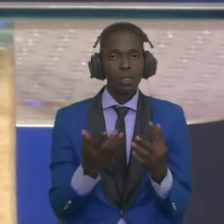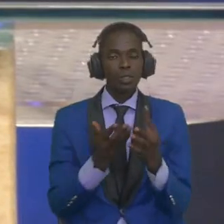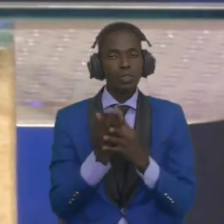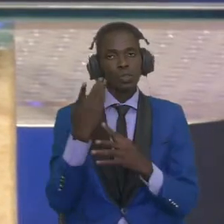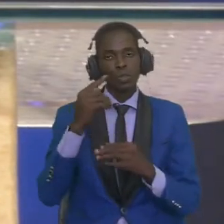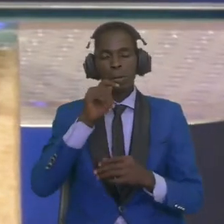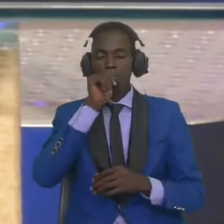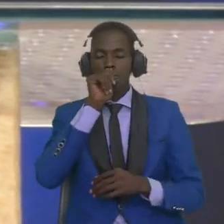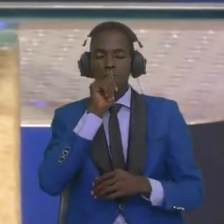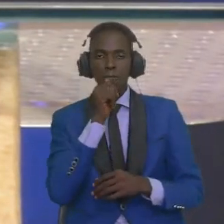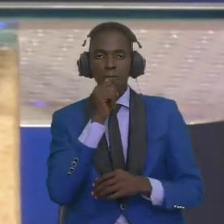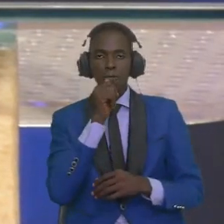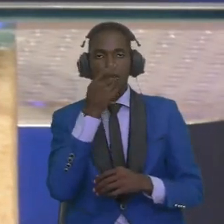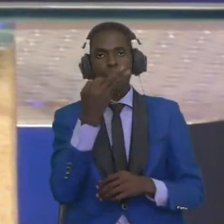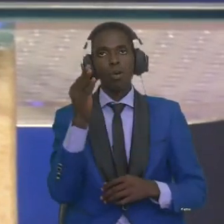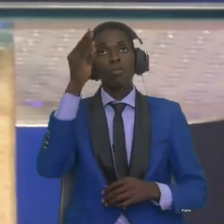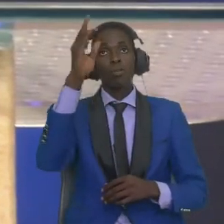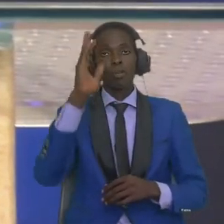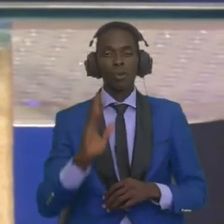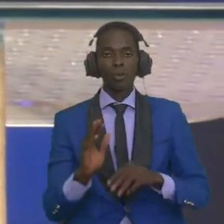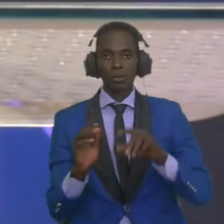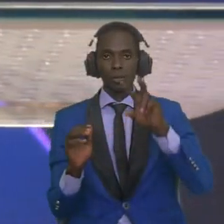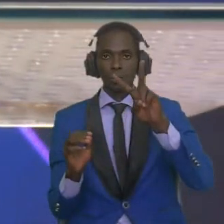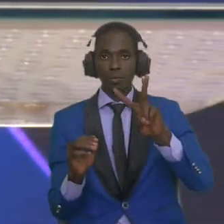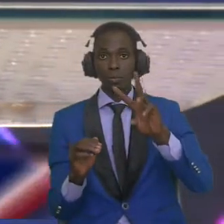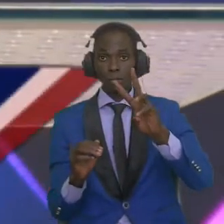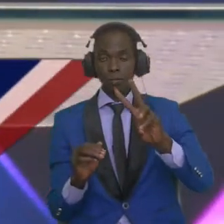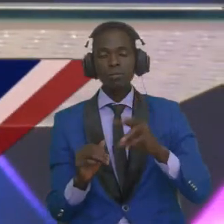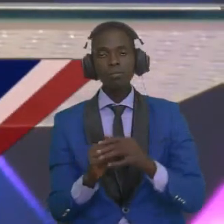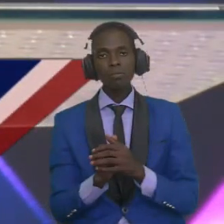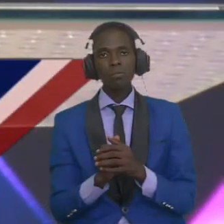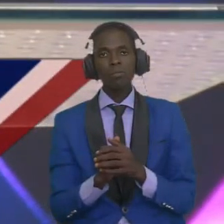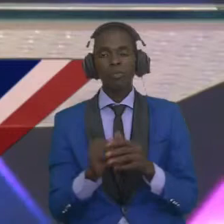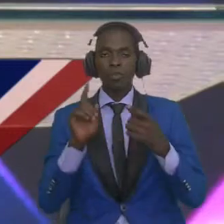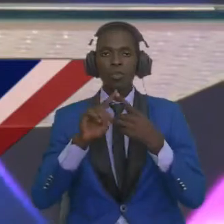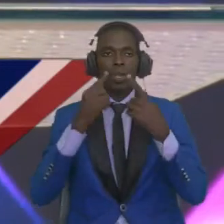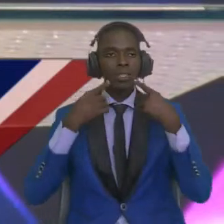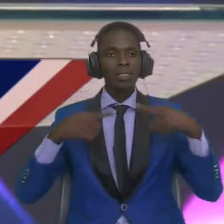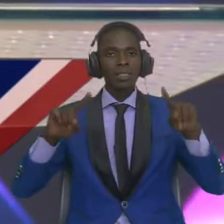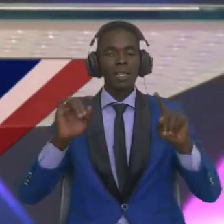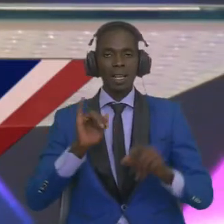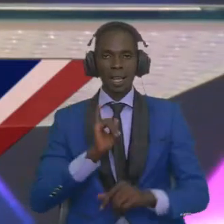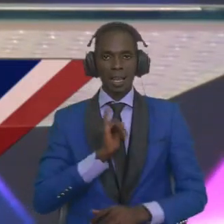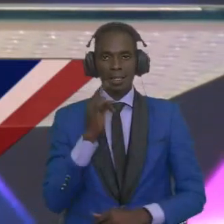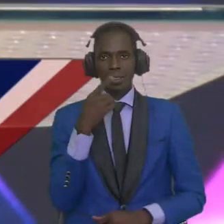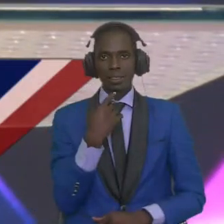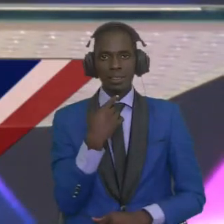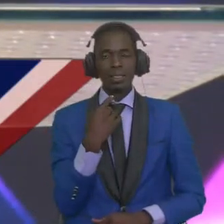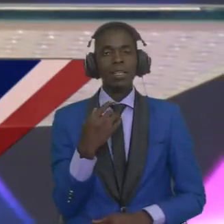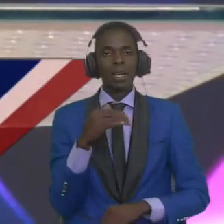of God. And then in verse 26, it tells us to declare, I say,